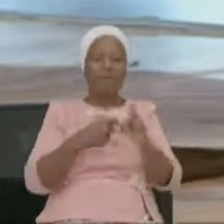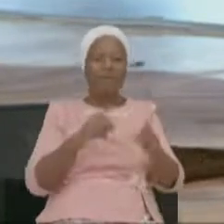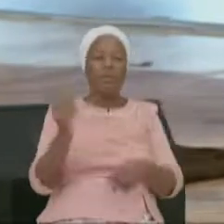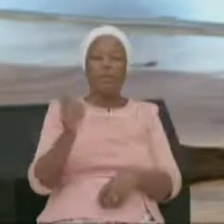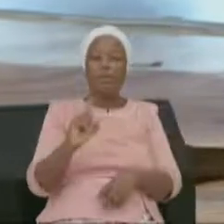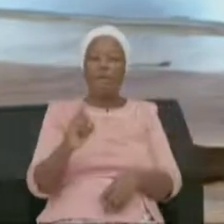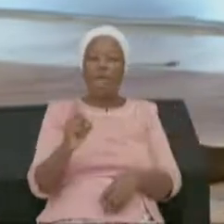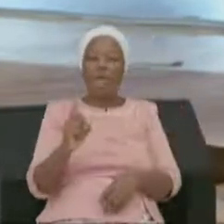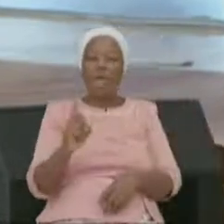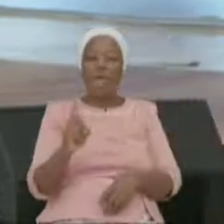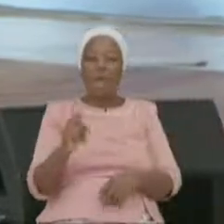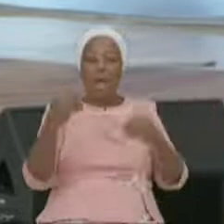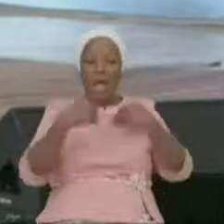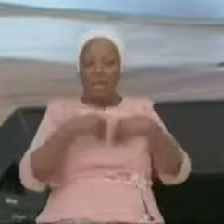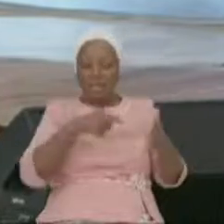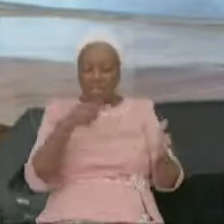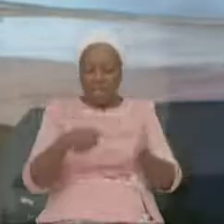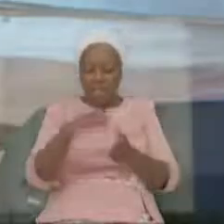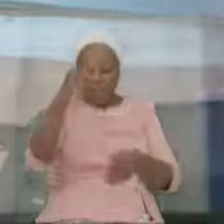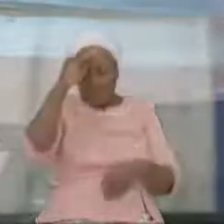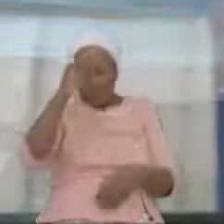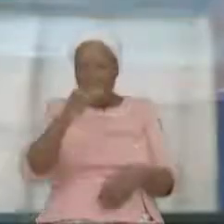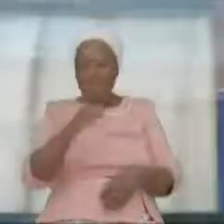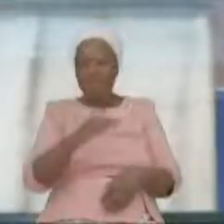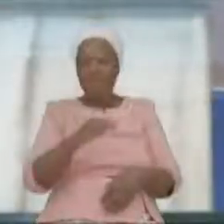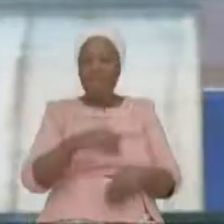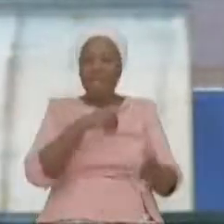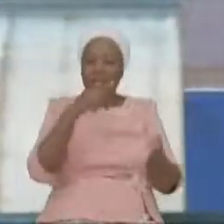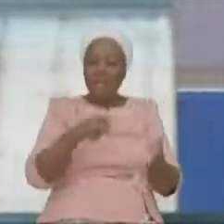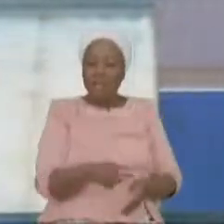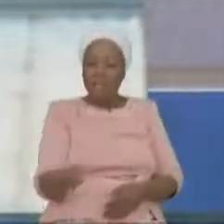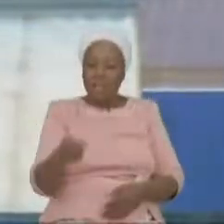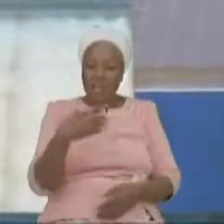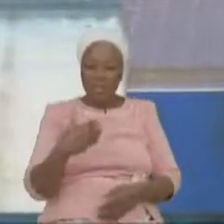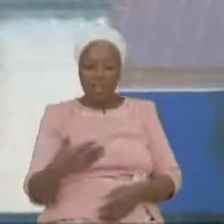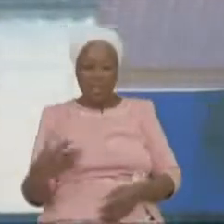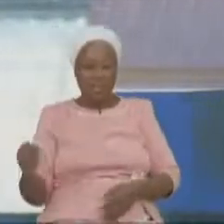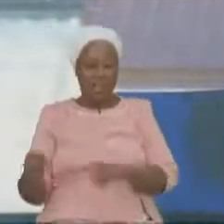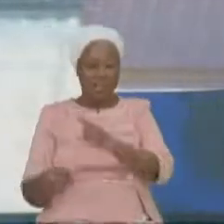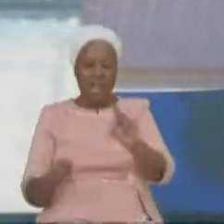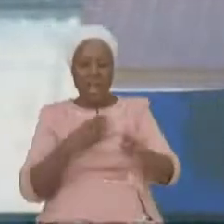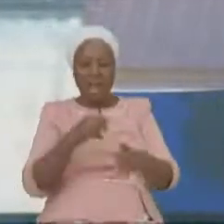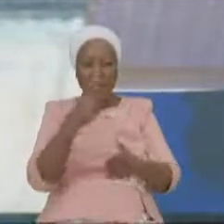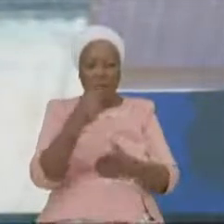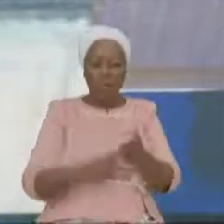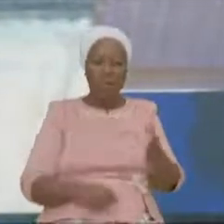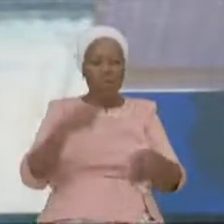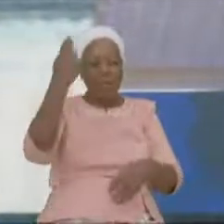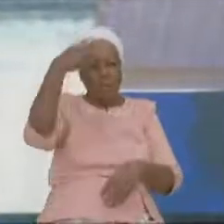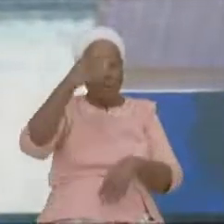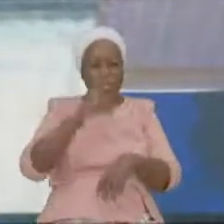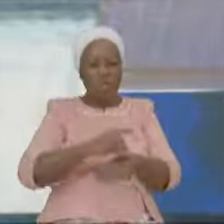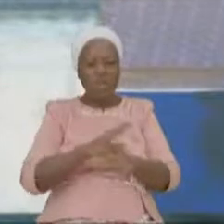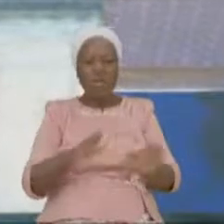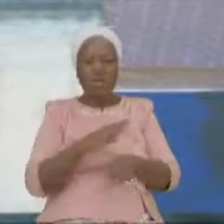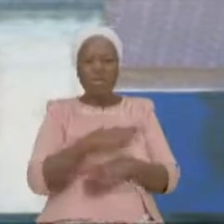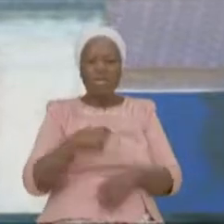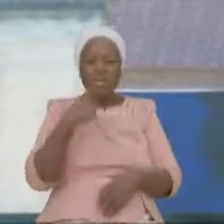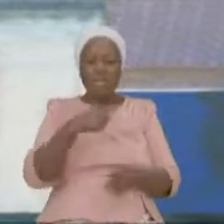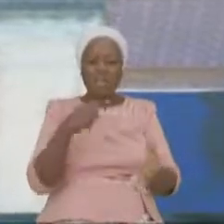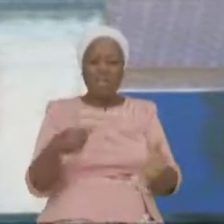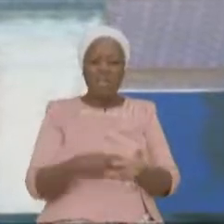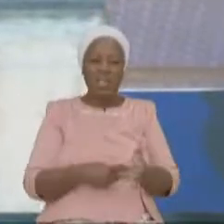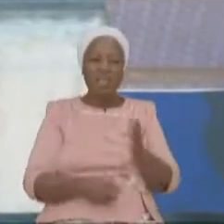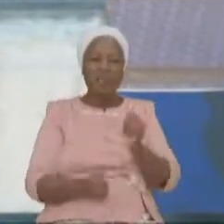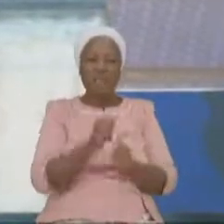whence hath this man these things, and what wisdom is this which